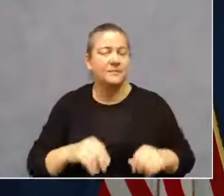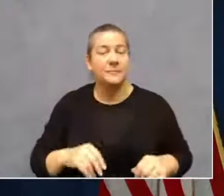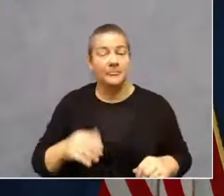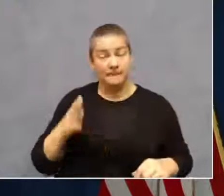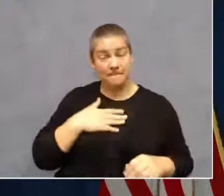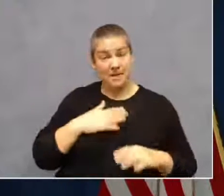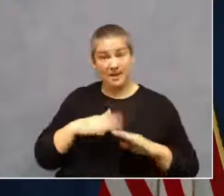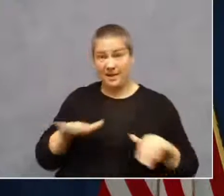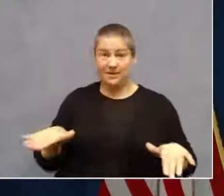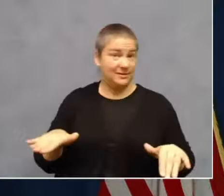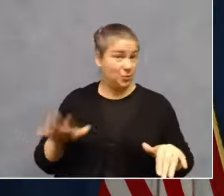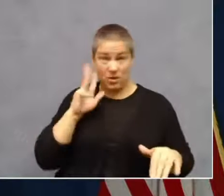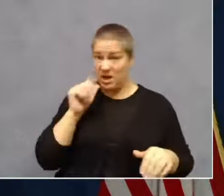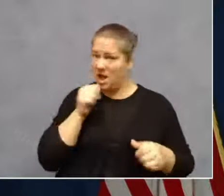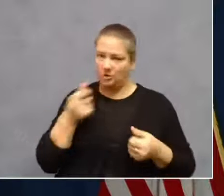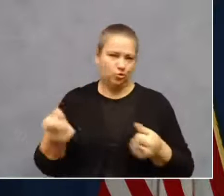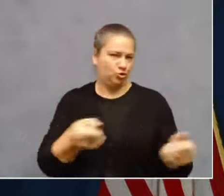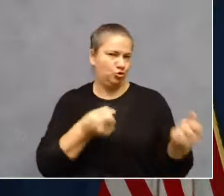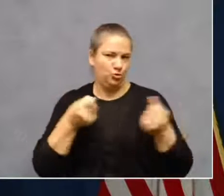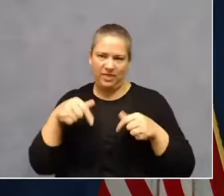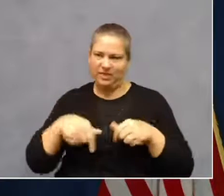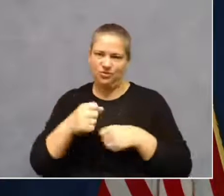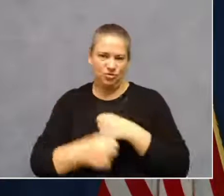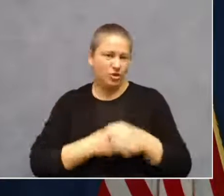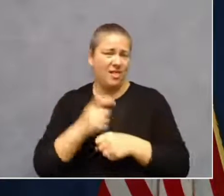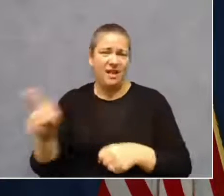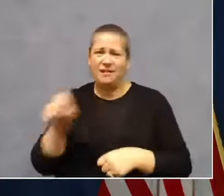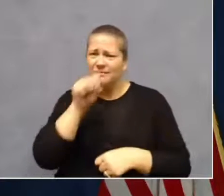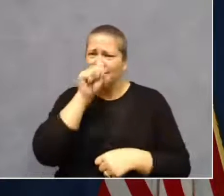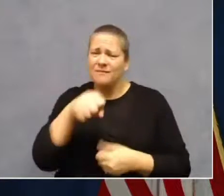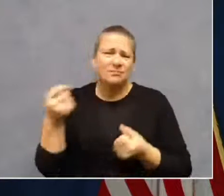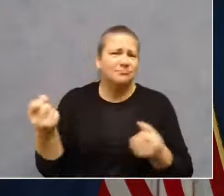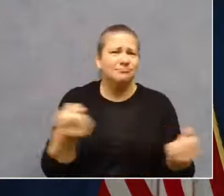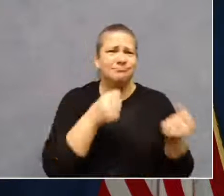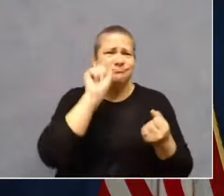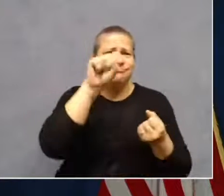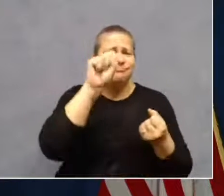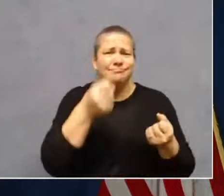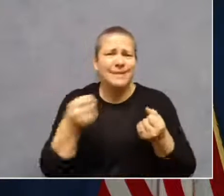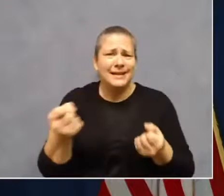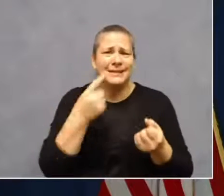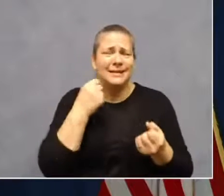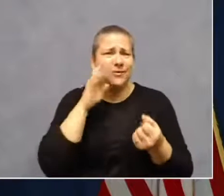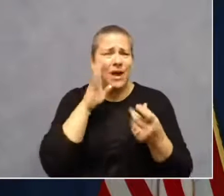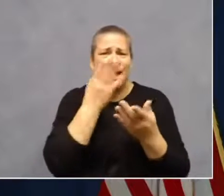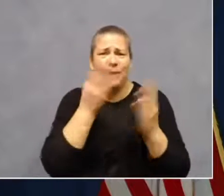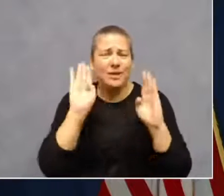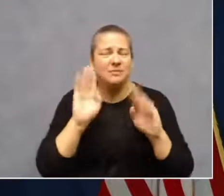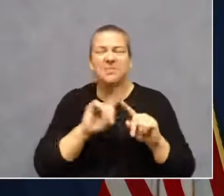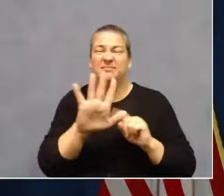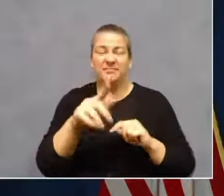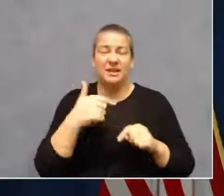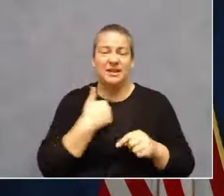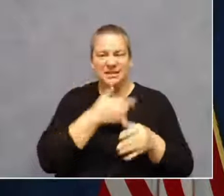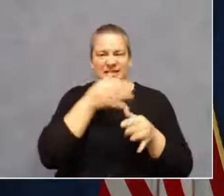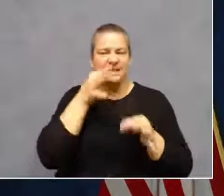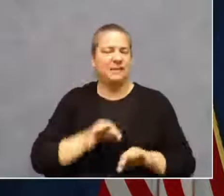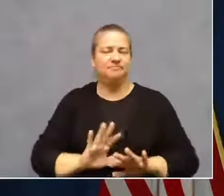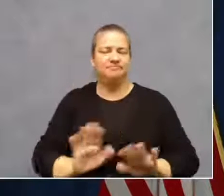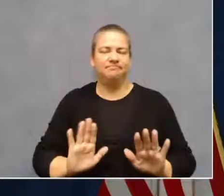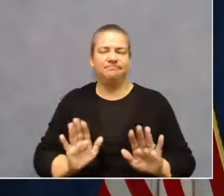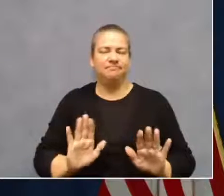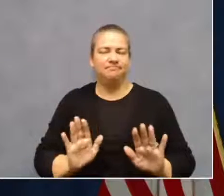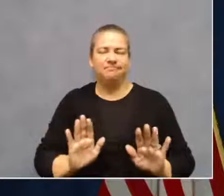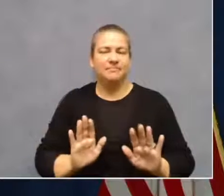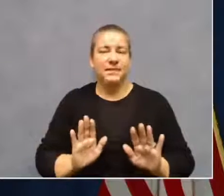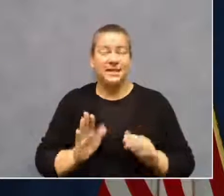going to trick-or-treat this year. They love it, but that's the decision we're going to make, because even with those guidelines